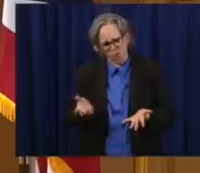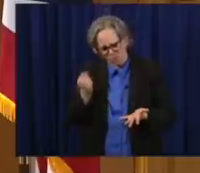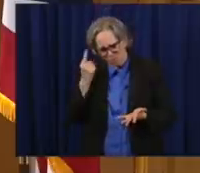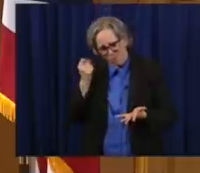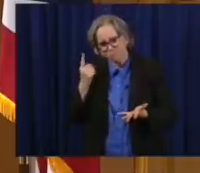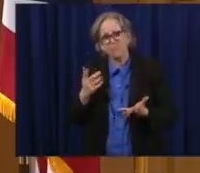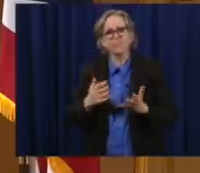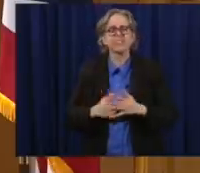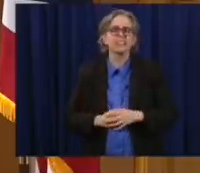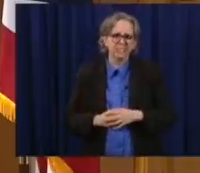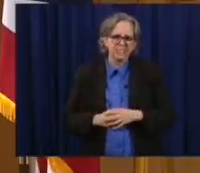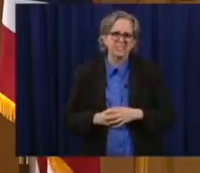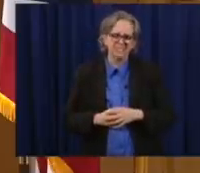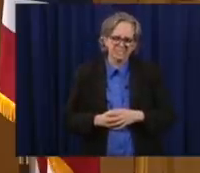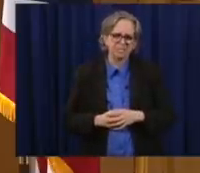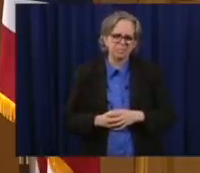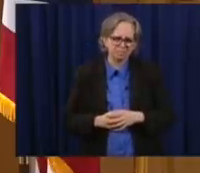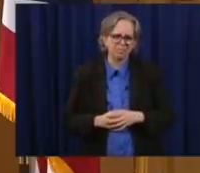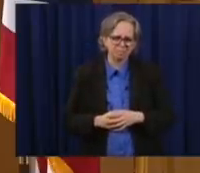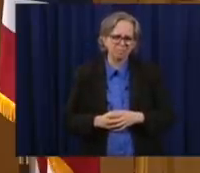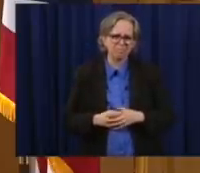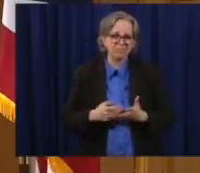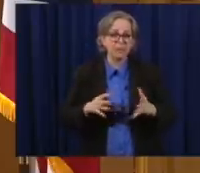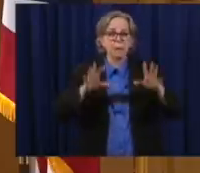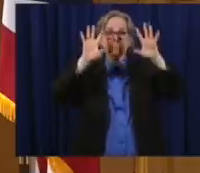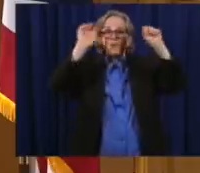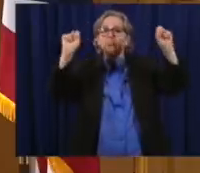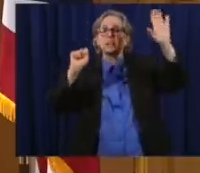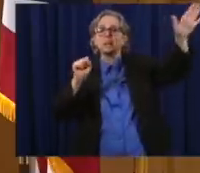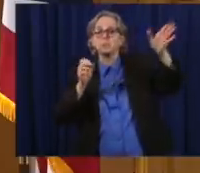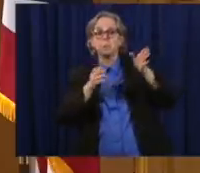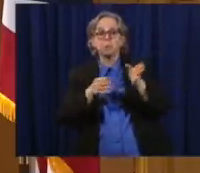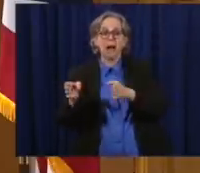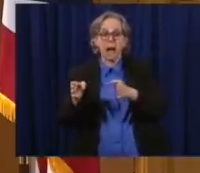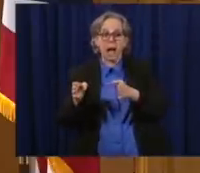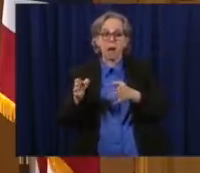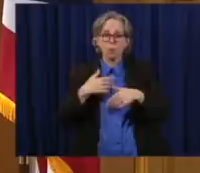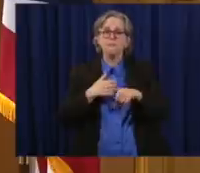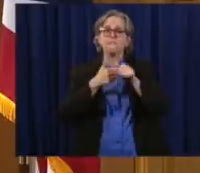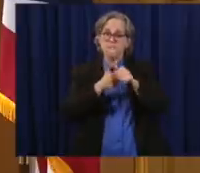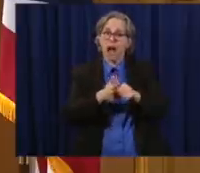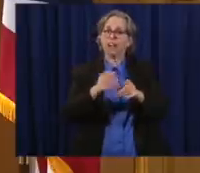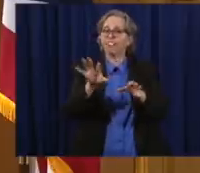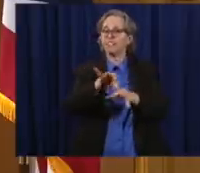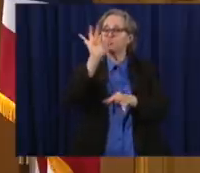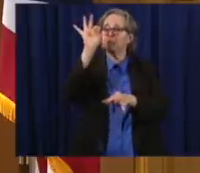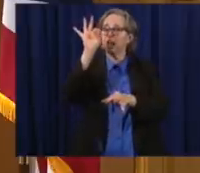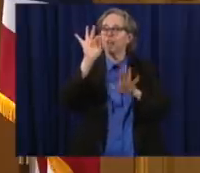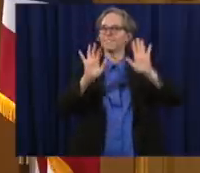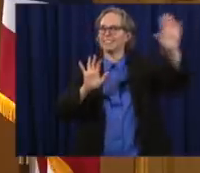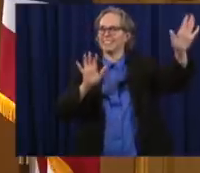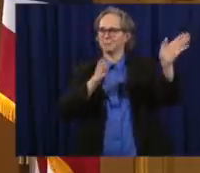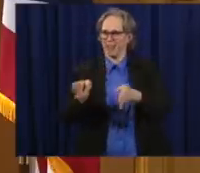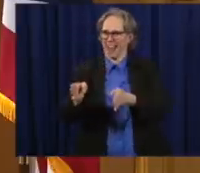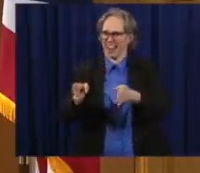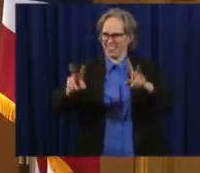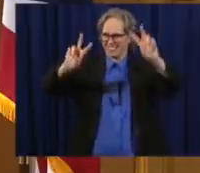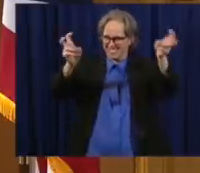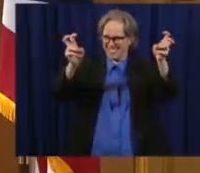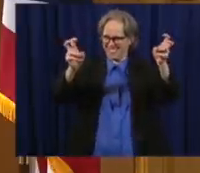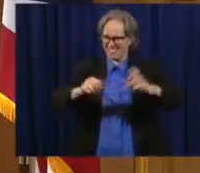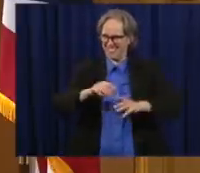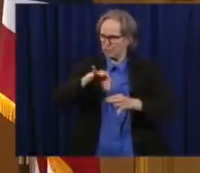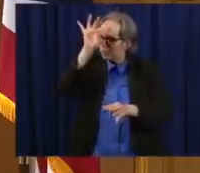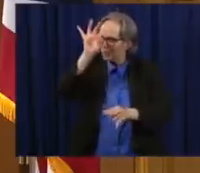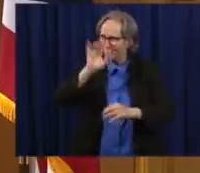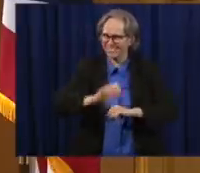spirit of what the president is saying. He has, in his wisdom, said that,